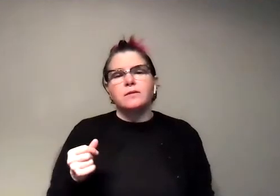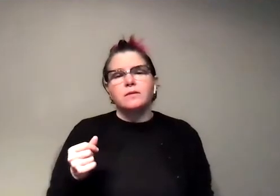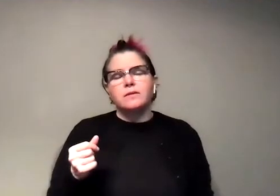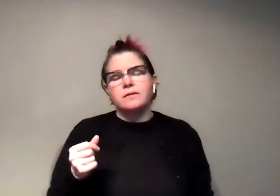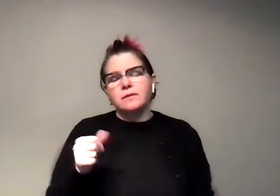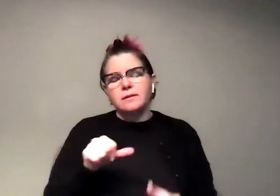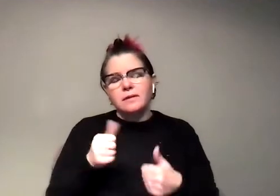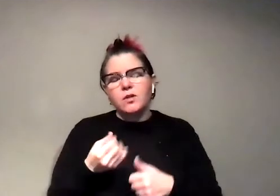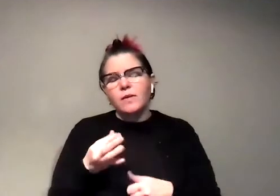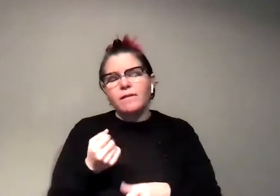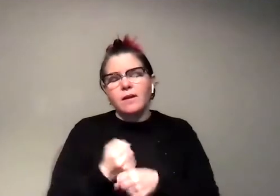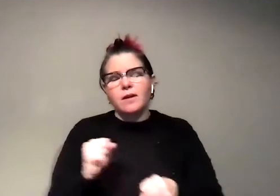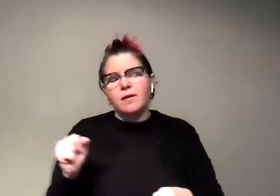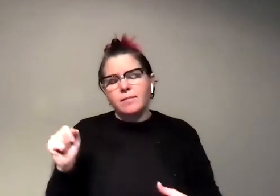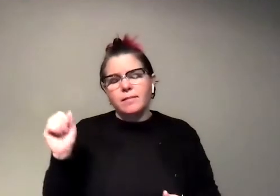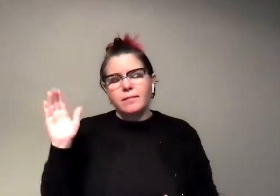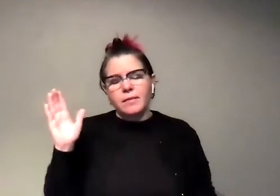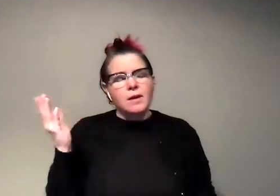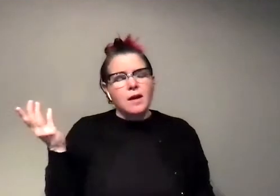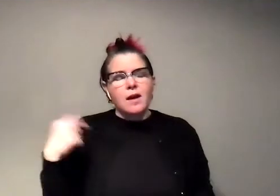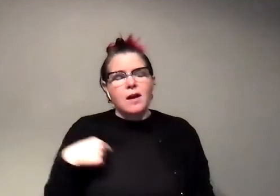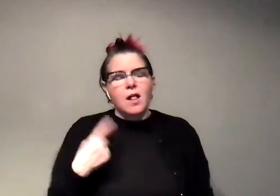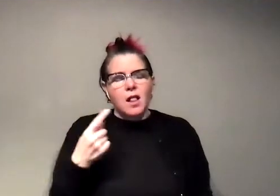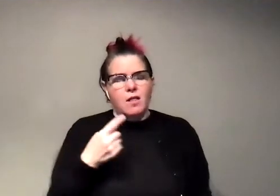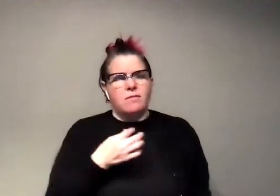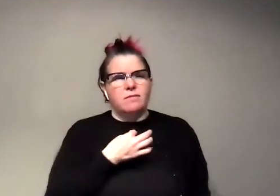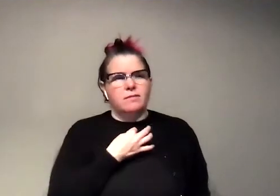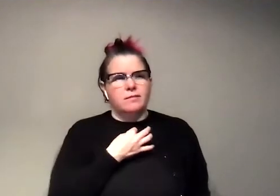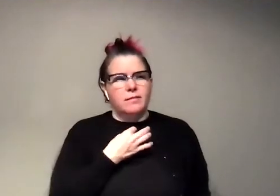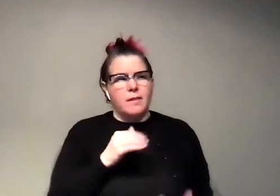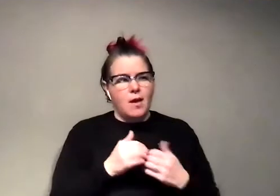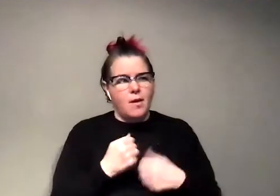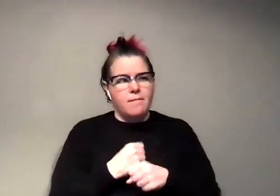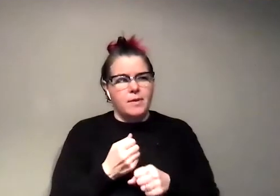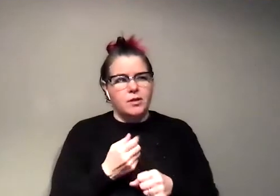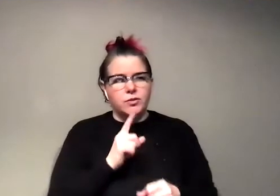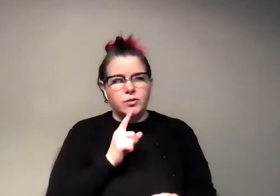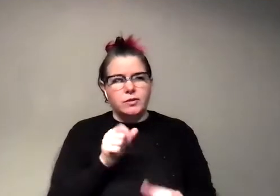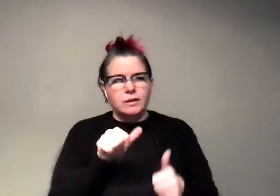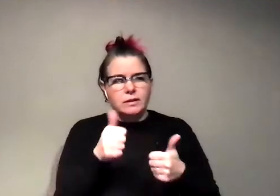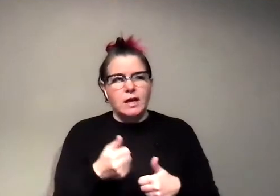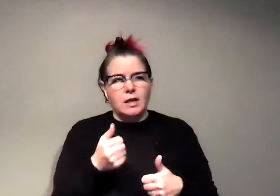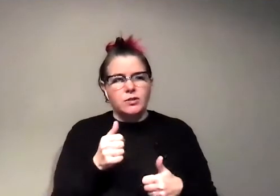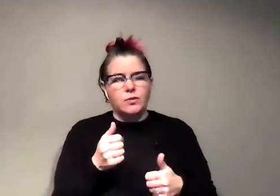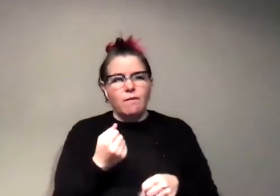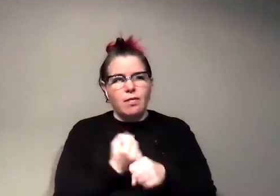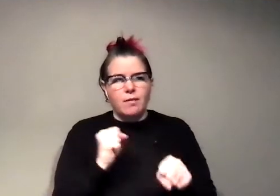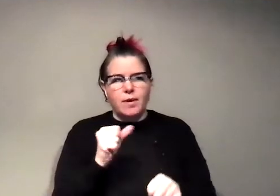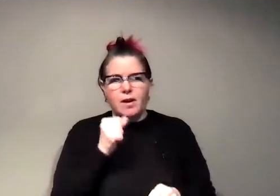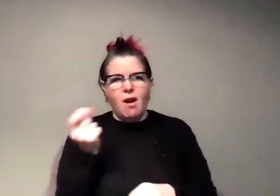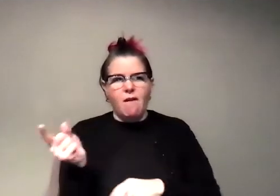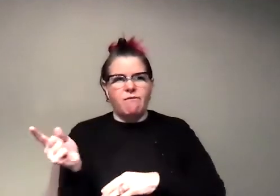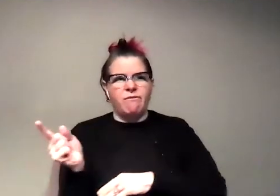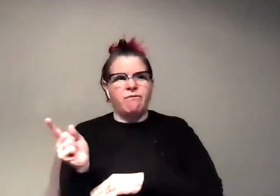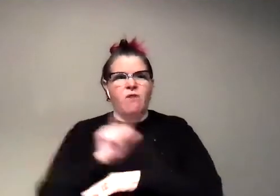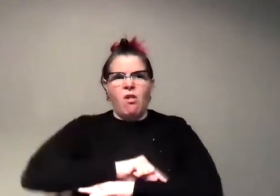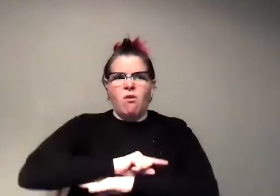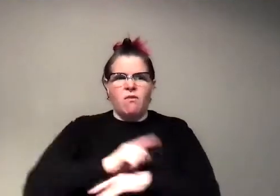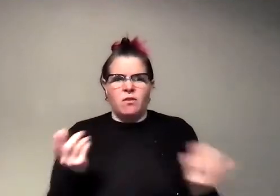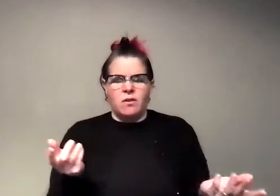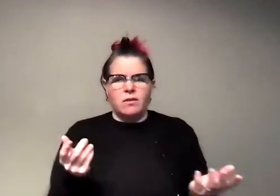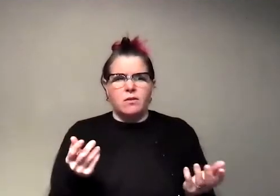used to always want always wonder like how do they make sure the Statue of Liberty doesn't fall over, you know, Yeah. or or